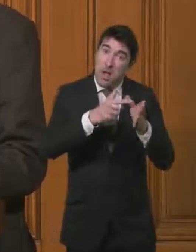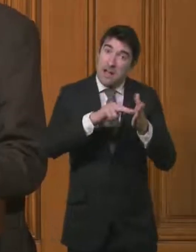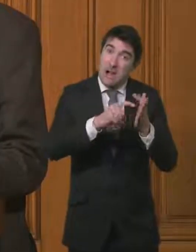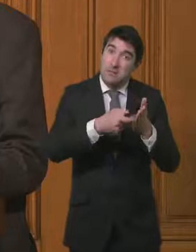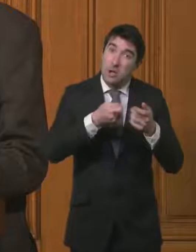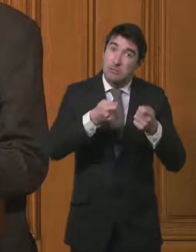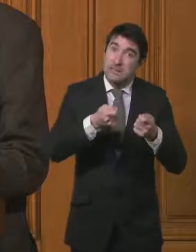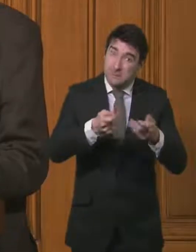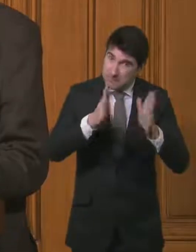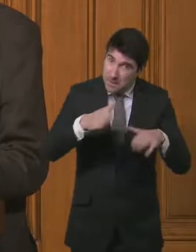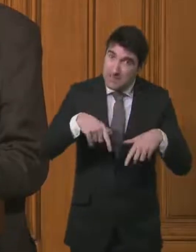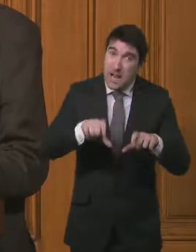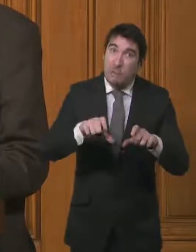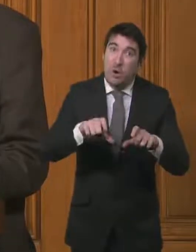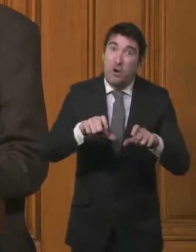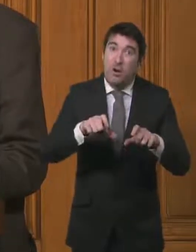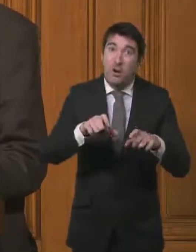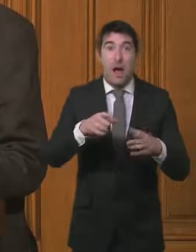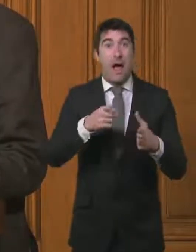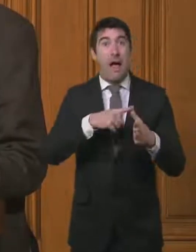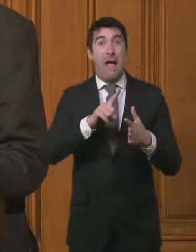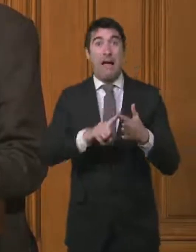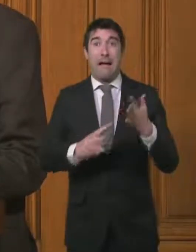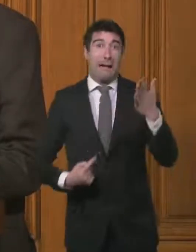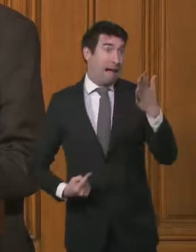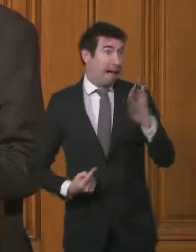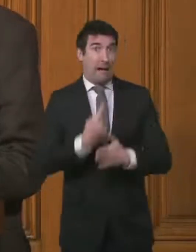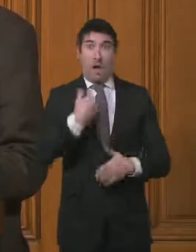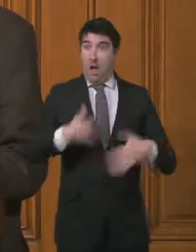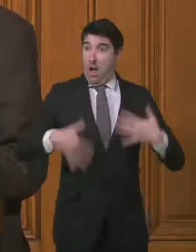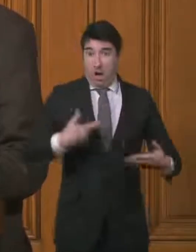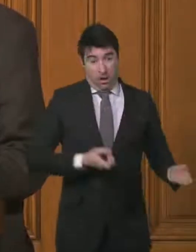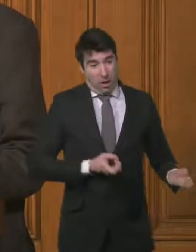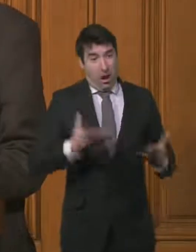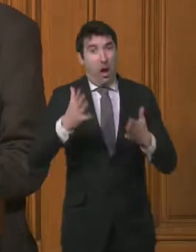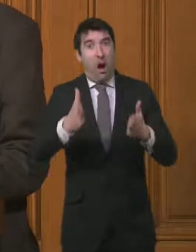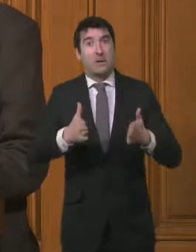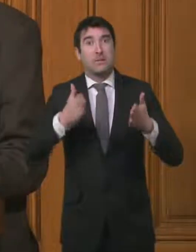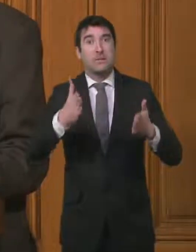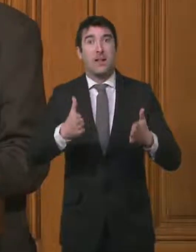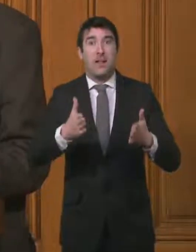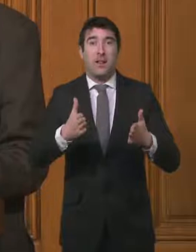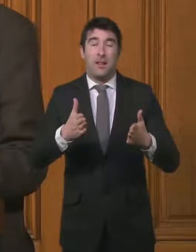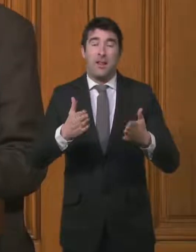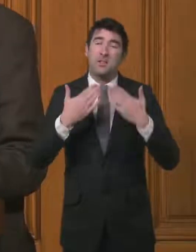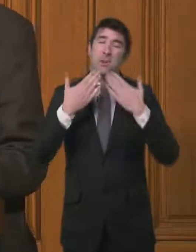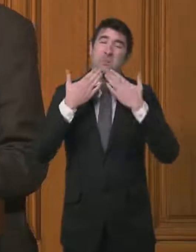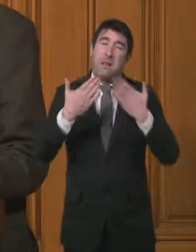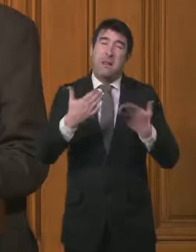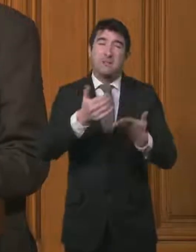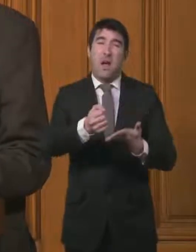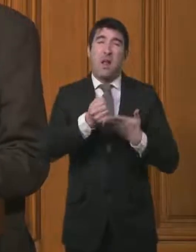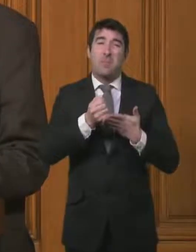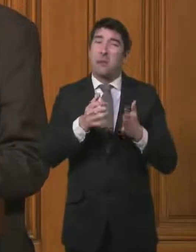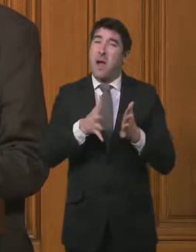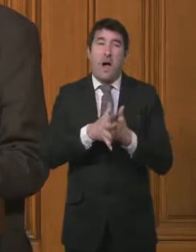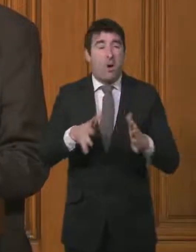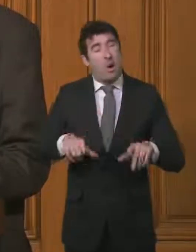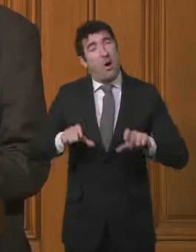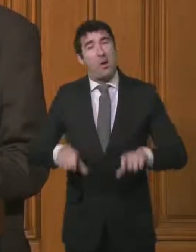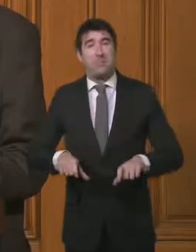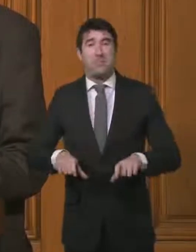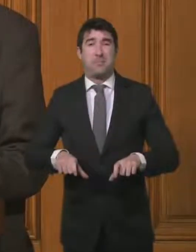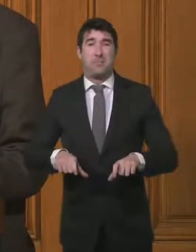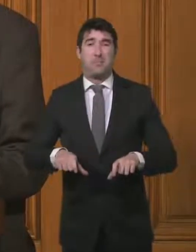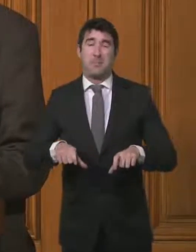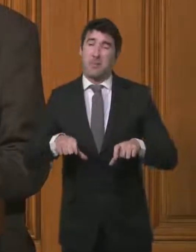part in fighting this terrible virus, stay at home, mark the new year with just nearest and dearest within the rules. This action will